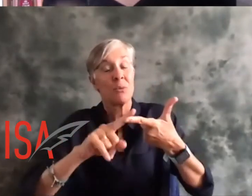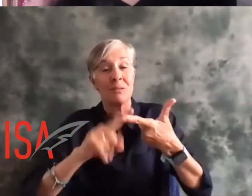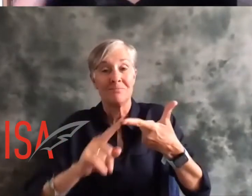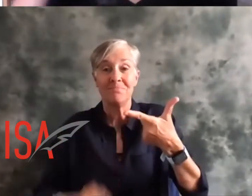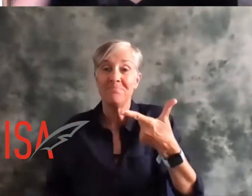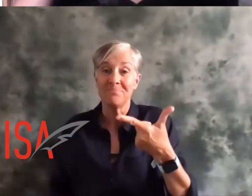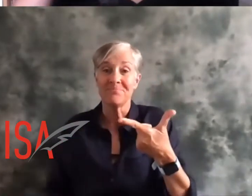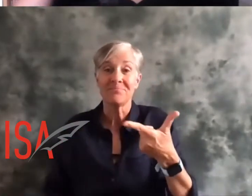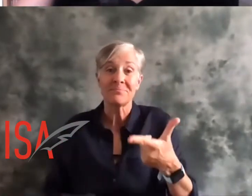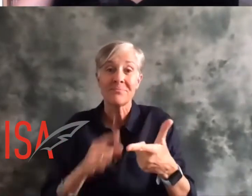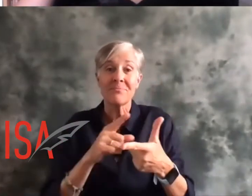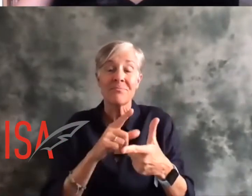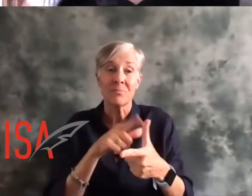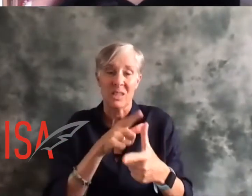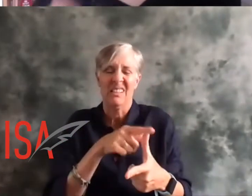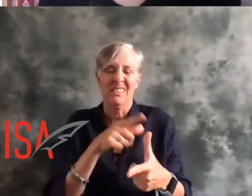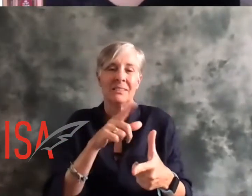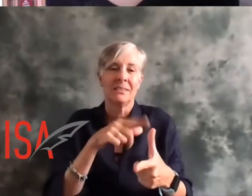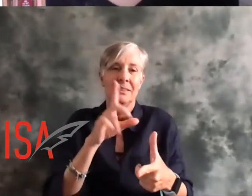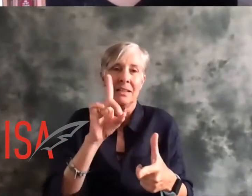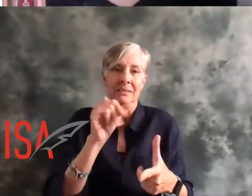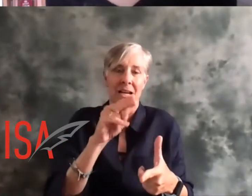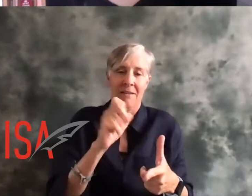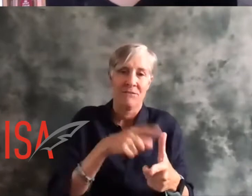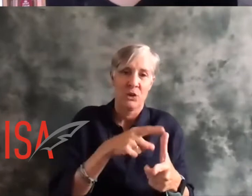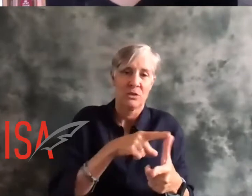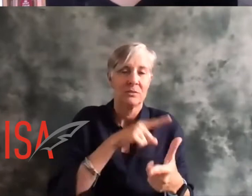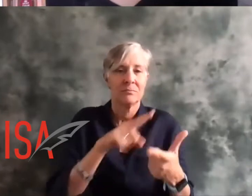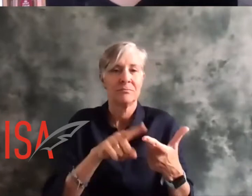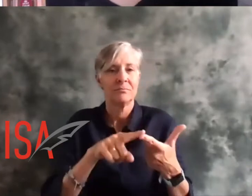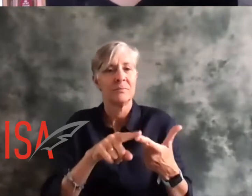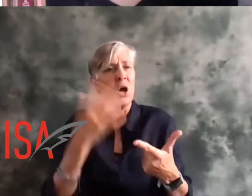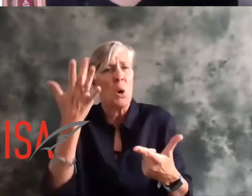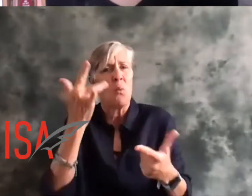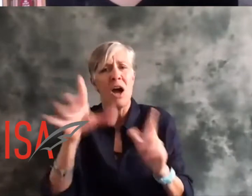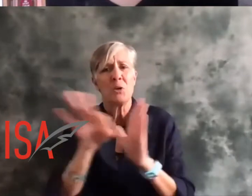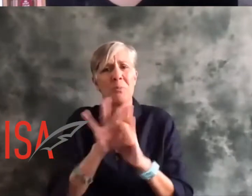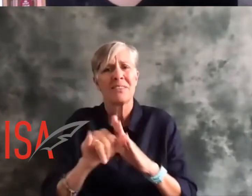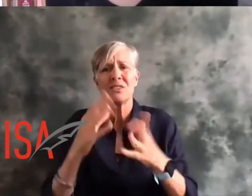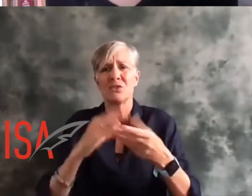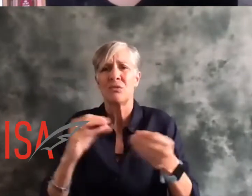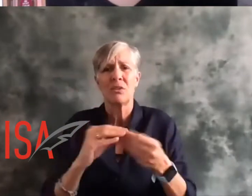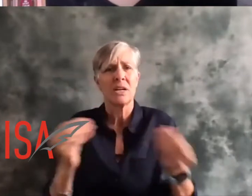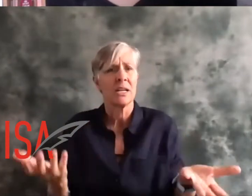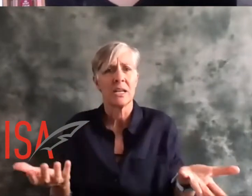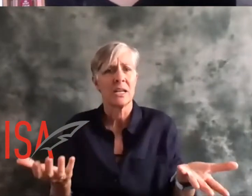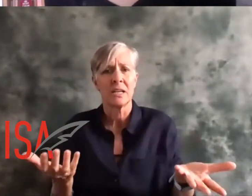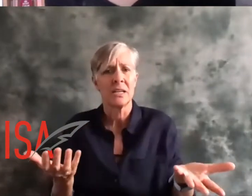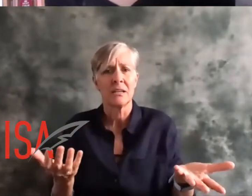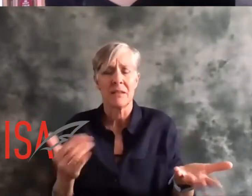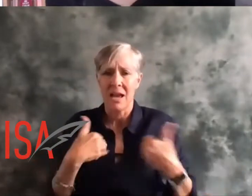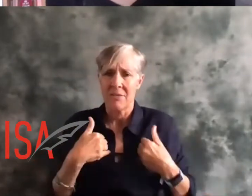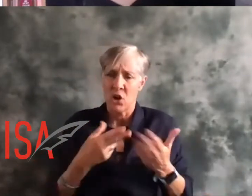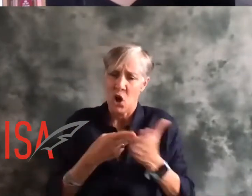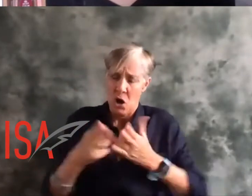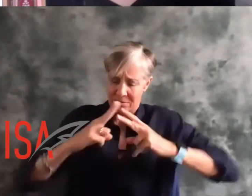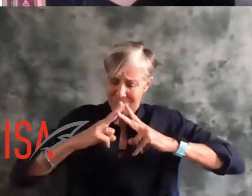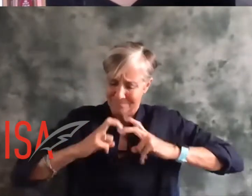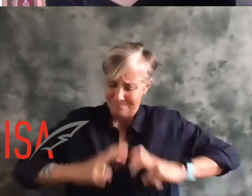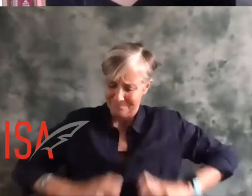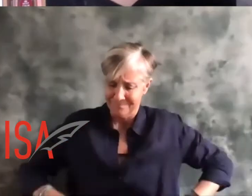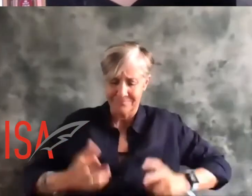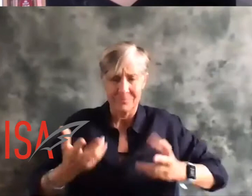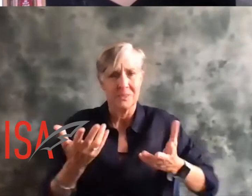number 1 that Diane just mentioned is, why are you choosing this world? And really have that honest conversation about yourself and these